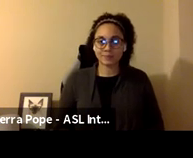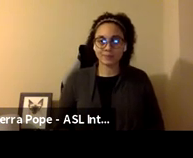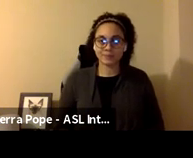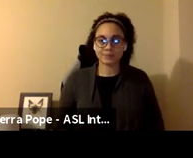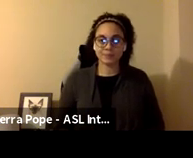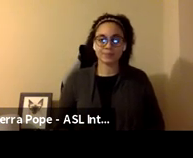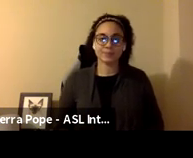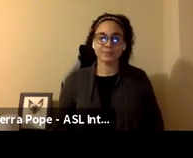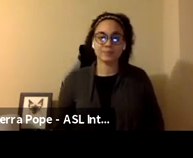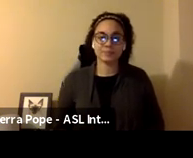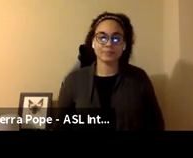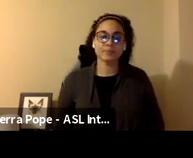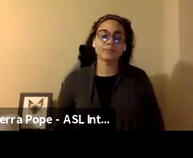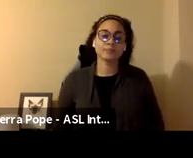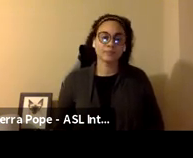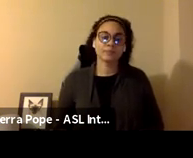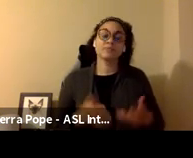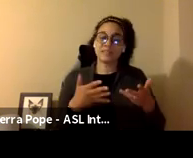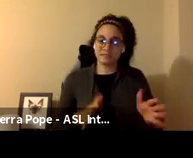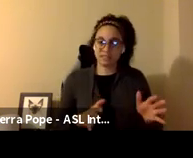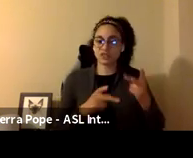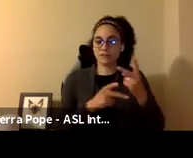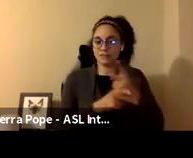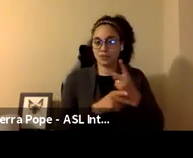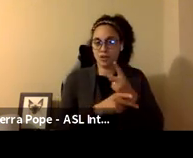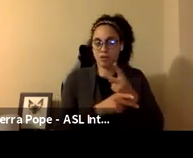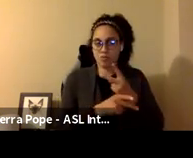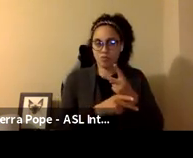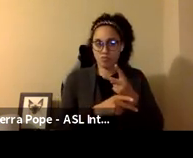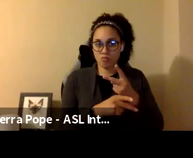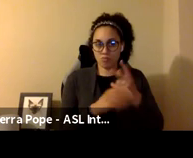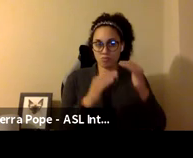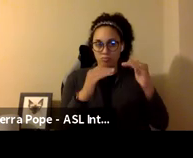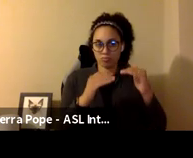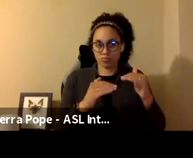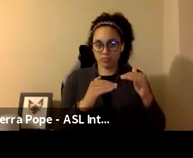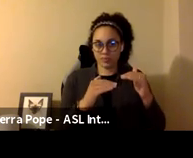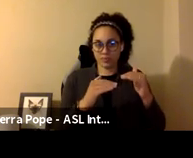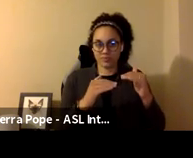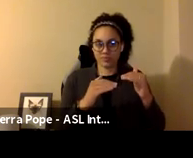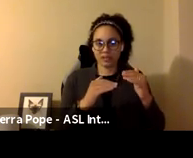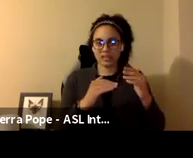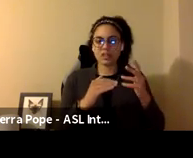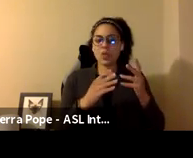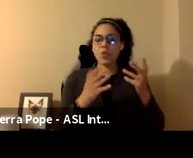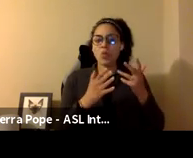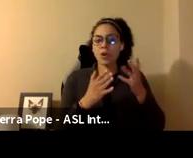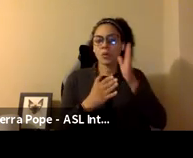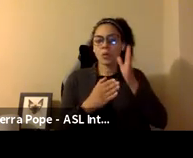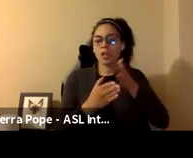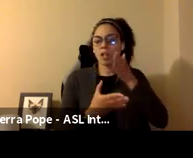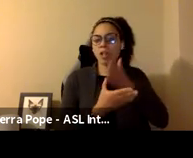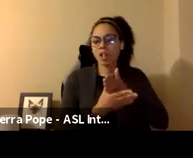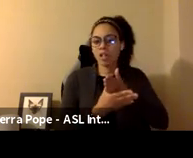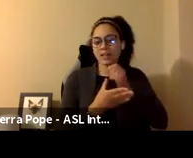they kind of figure out what's there, you want to talk about, well, what could get in the way of you getting started?